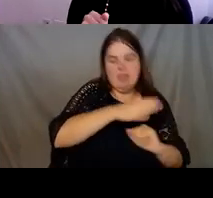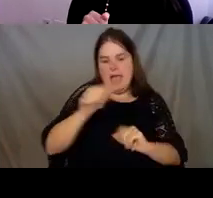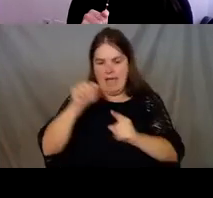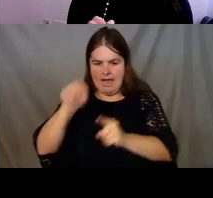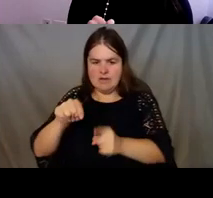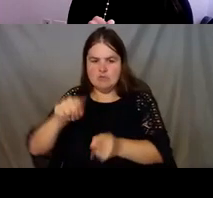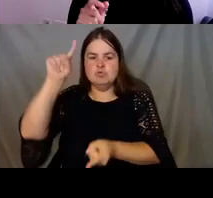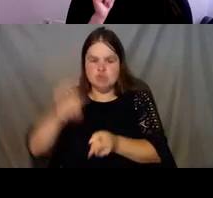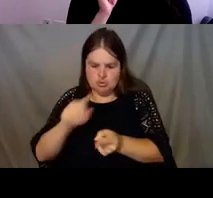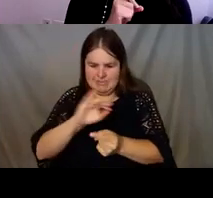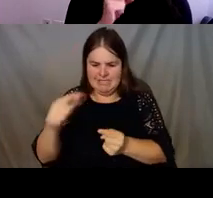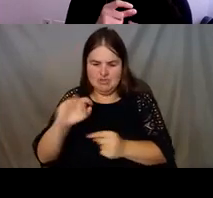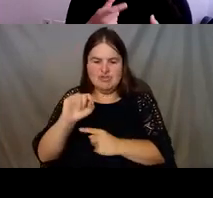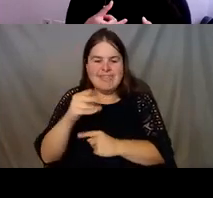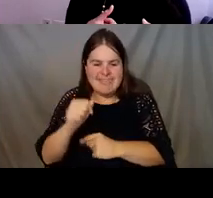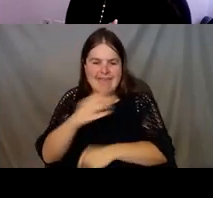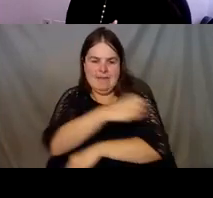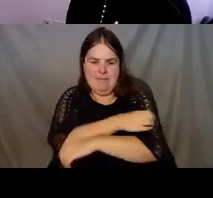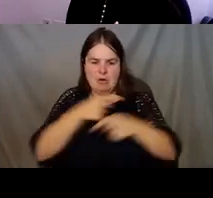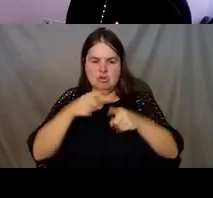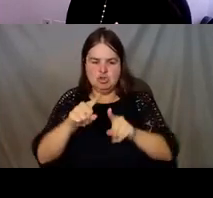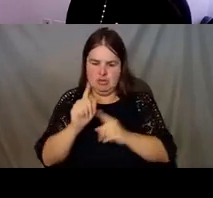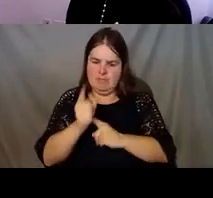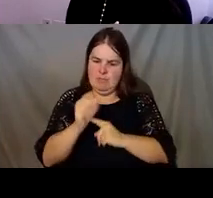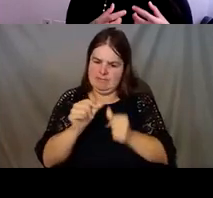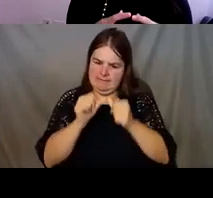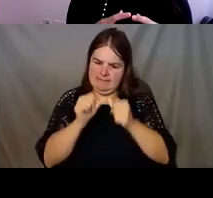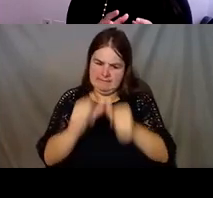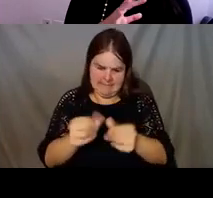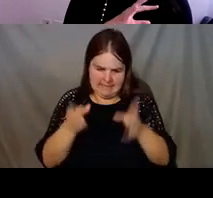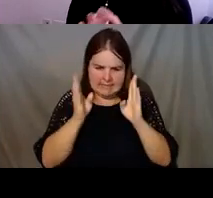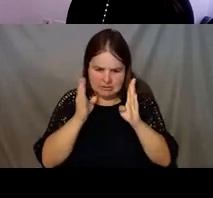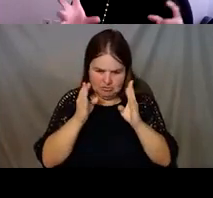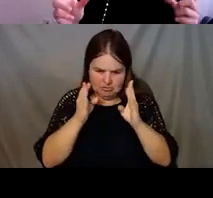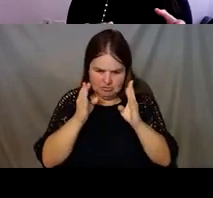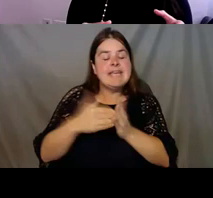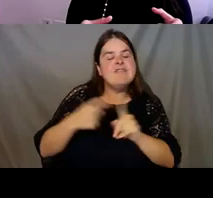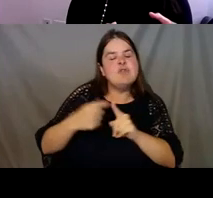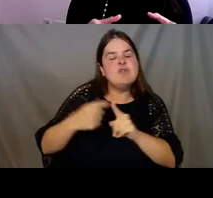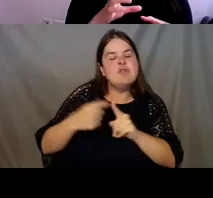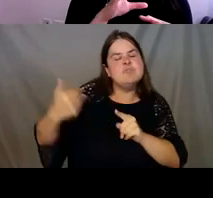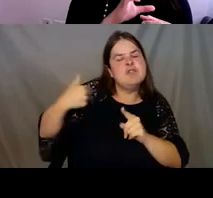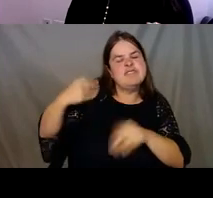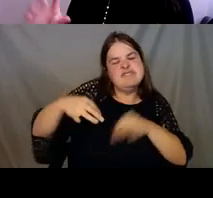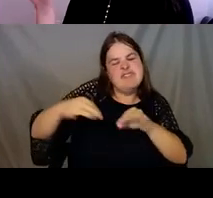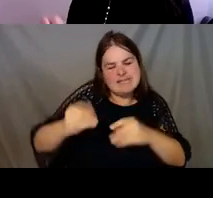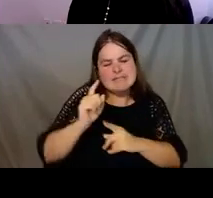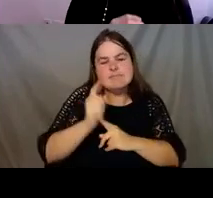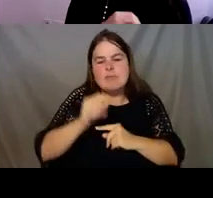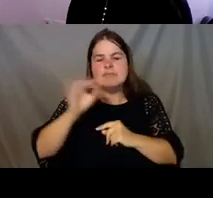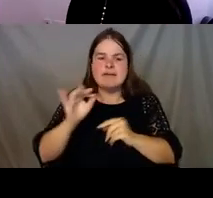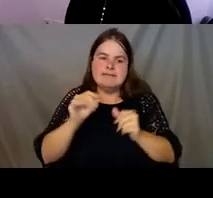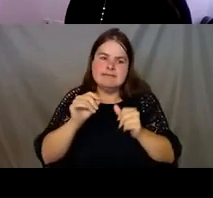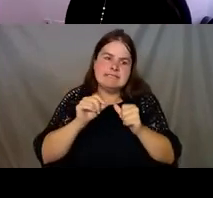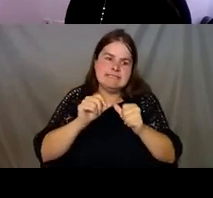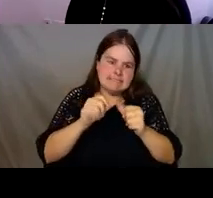reduced EEG theta power during these moments of attention. Again, in previous findings, moments of sustained attention were accompanied by